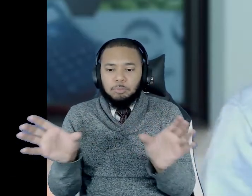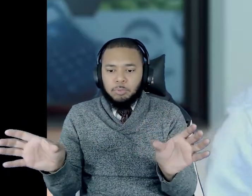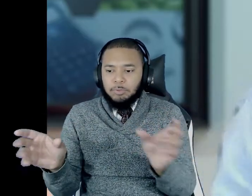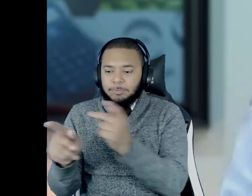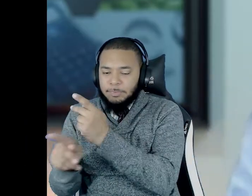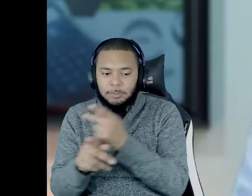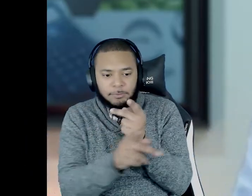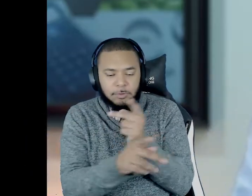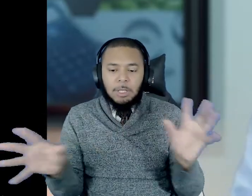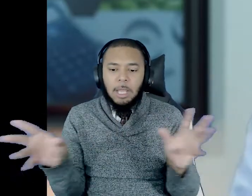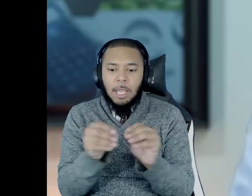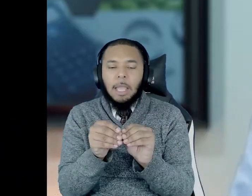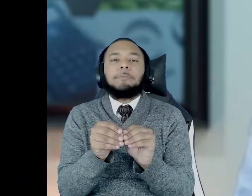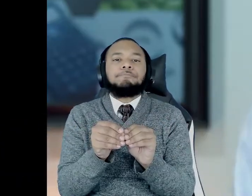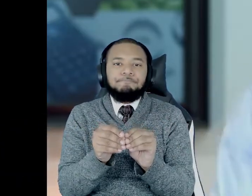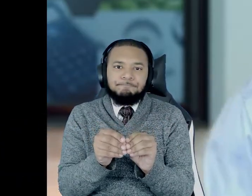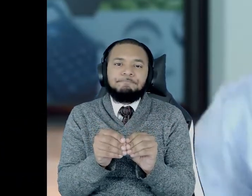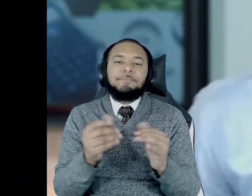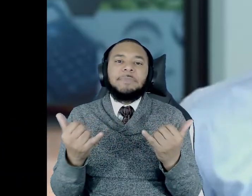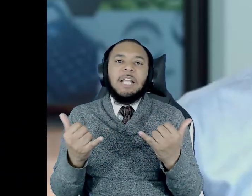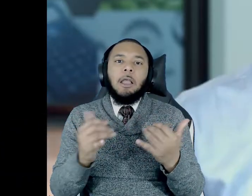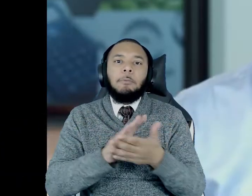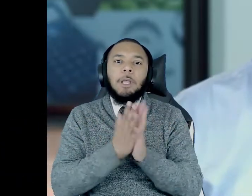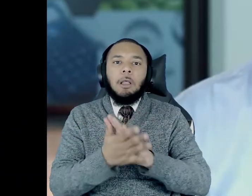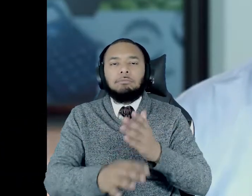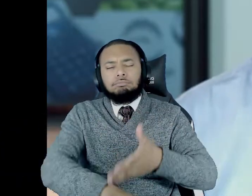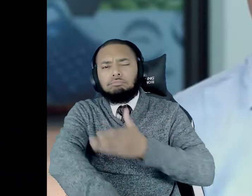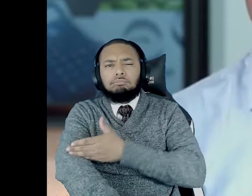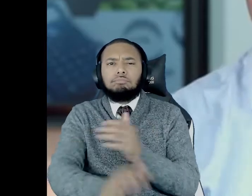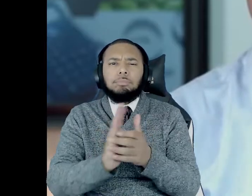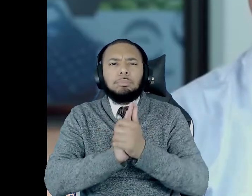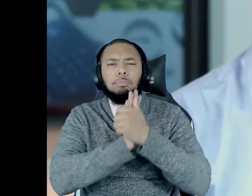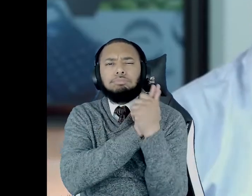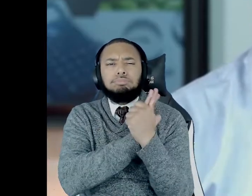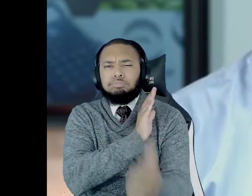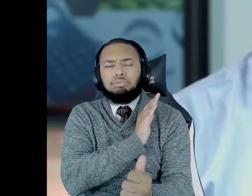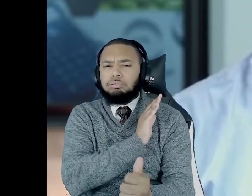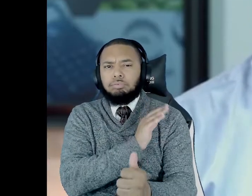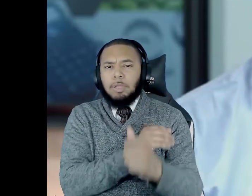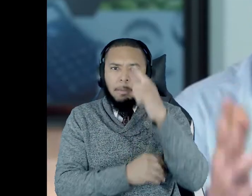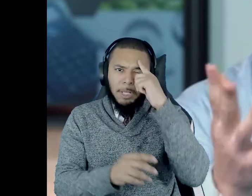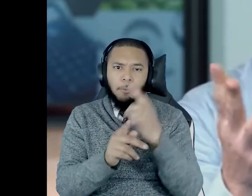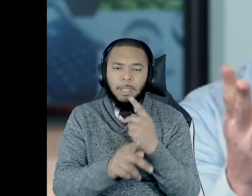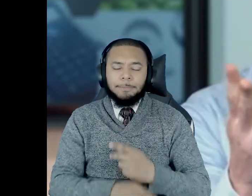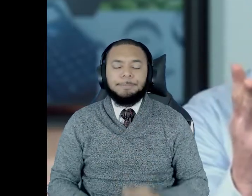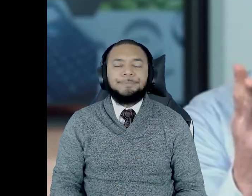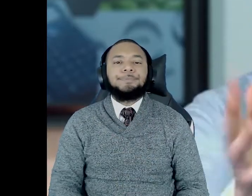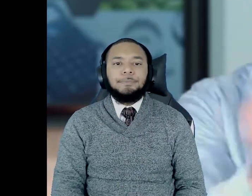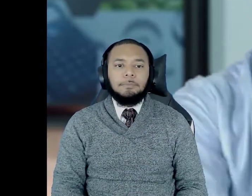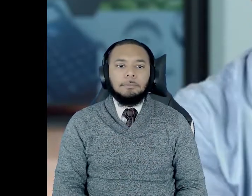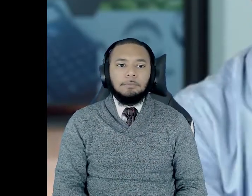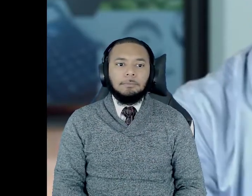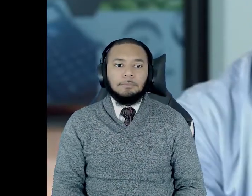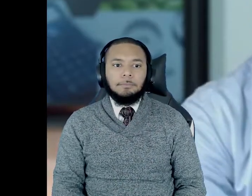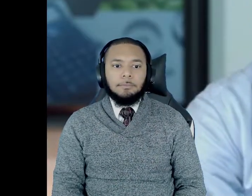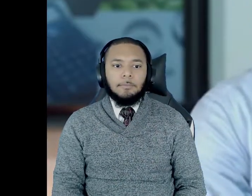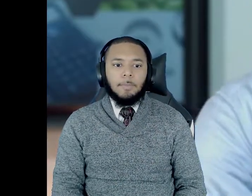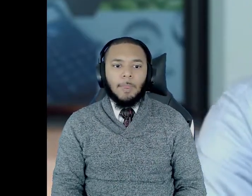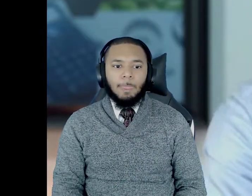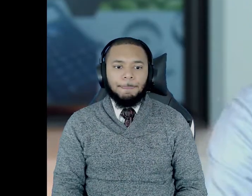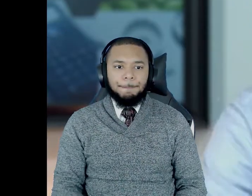math wizard, right? So 180, 15 times 12 is 180. But you might be saying to